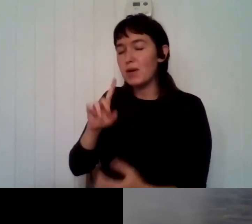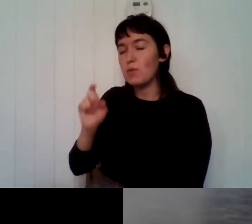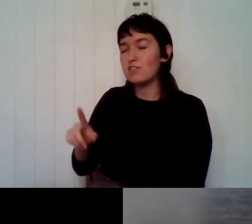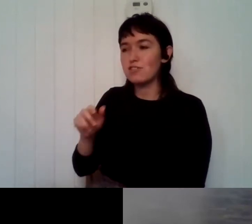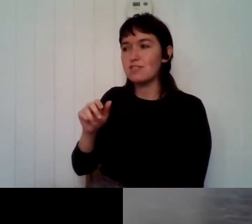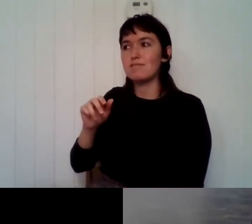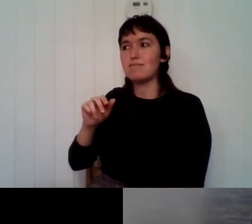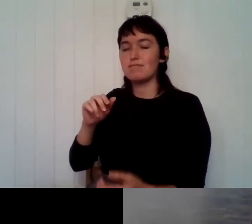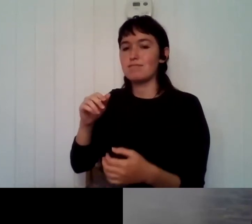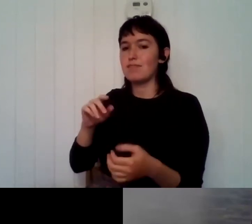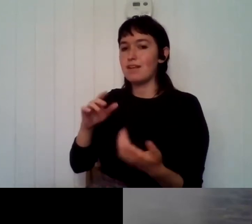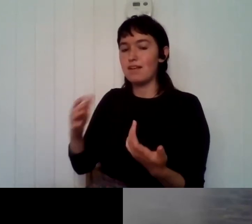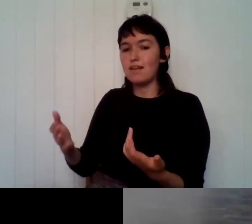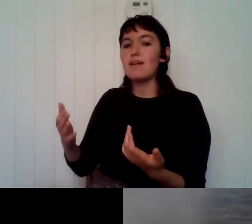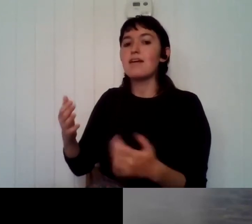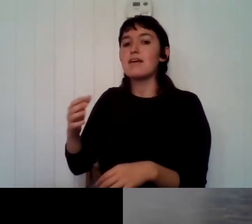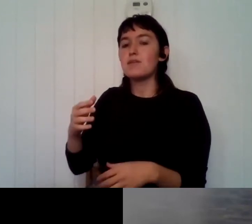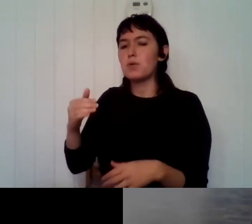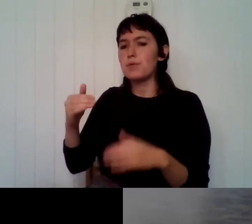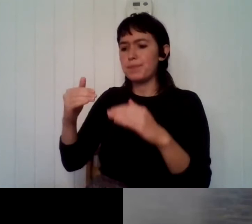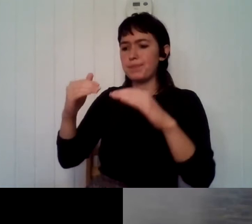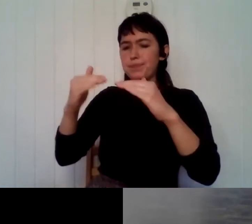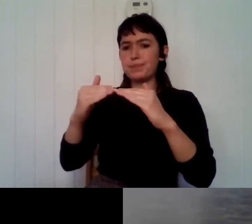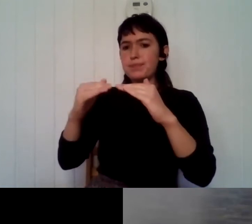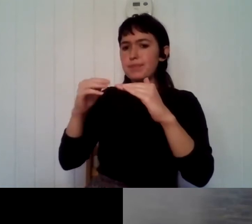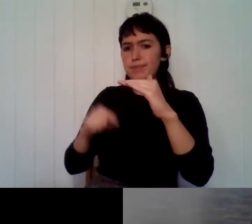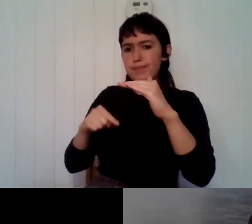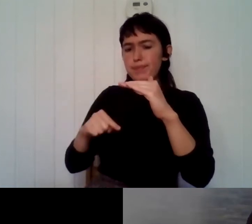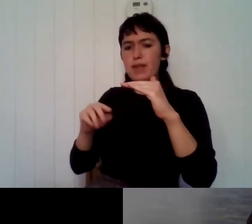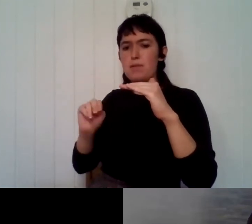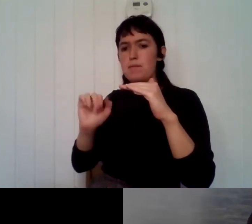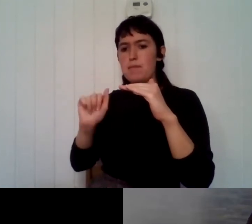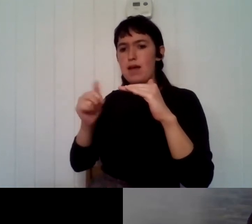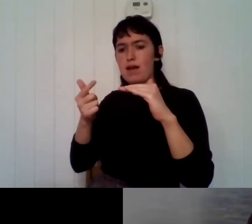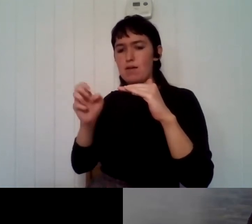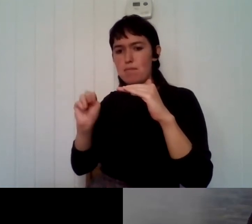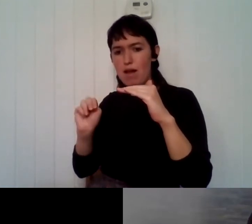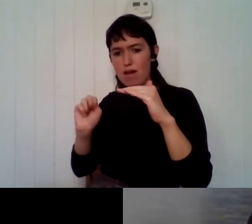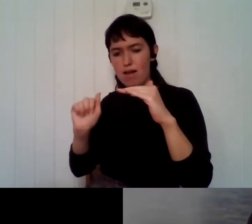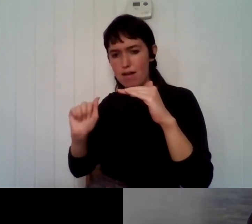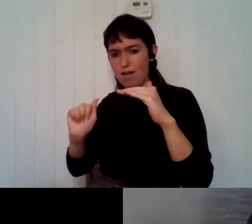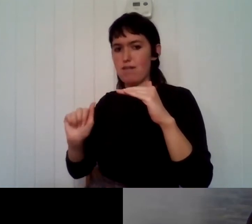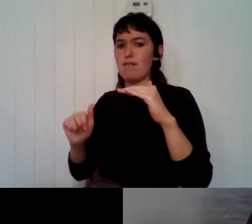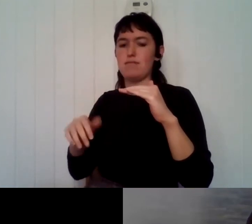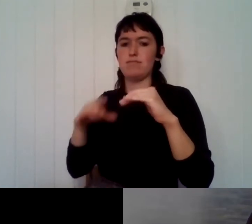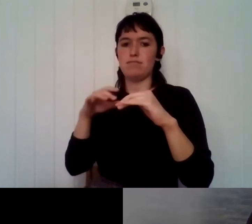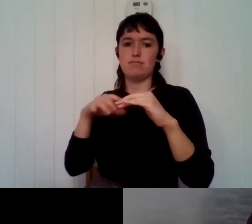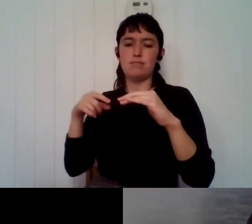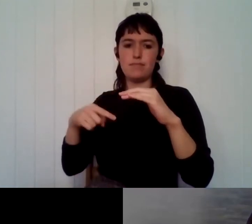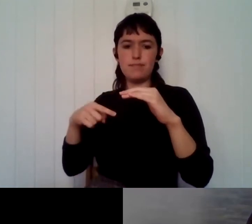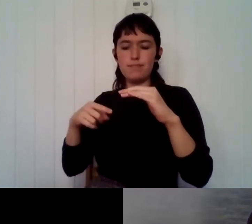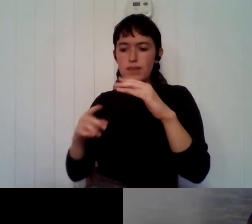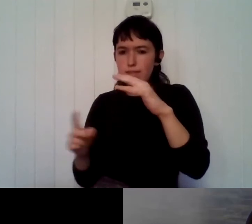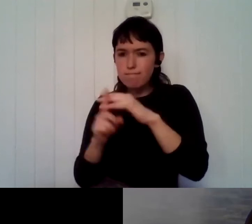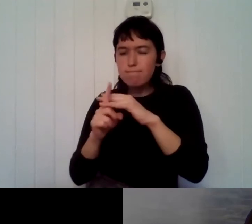know that there's magma under the crust, and there are some spots and situations where the magma comes up and then you have a volcano.